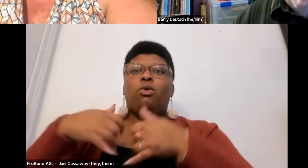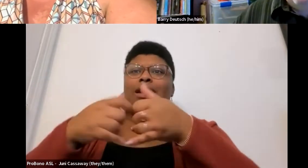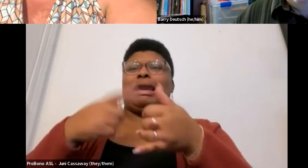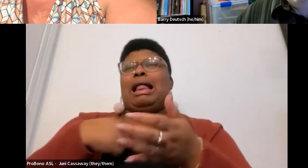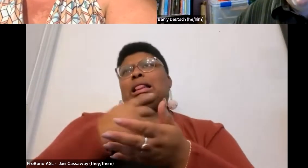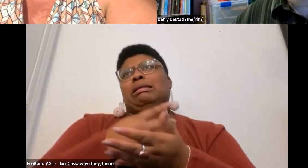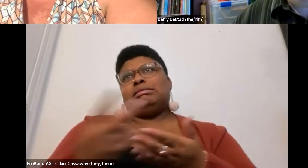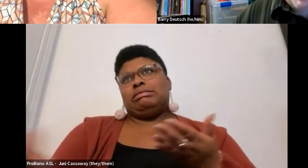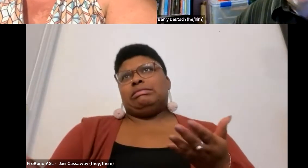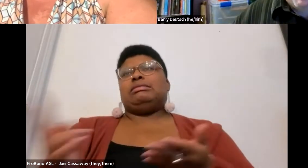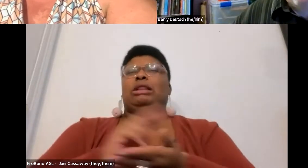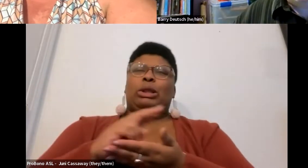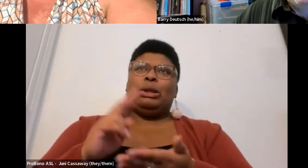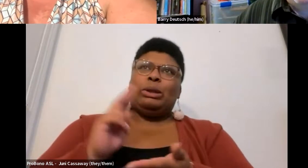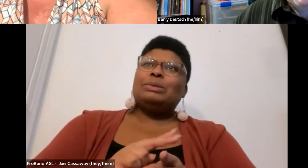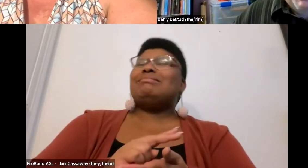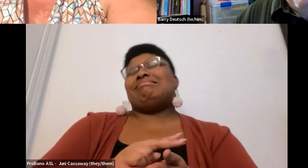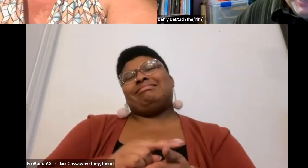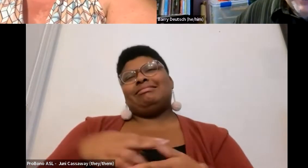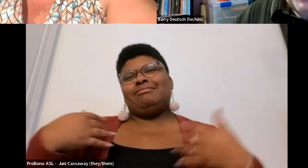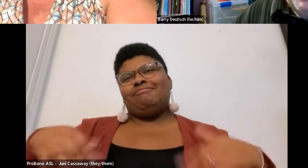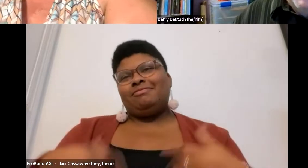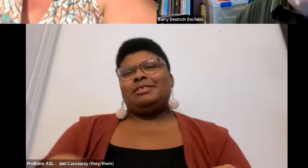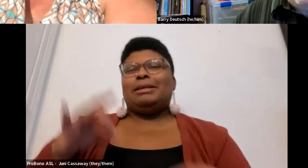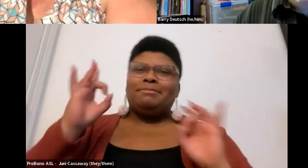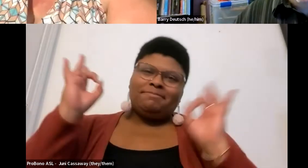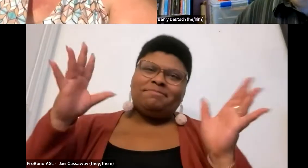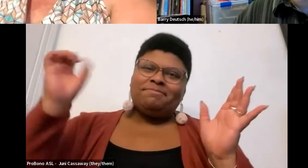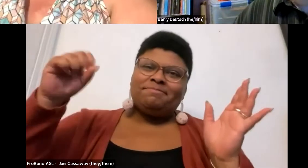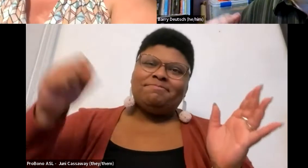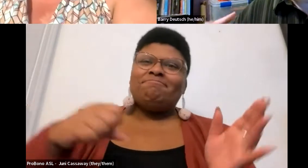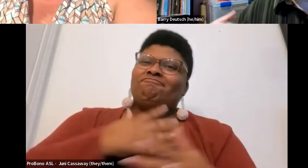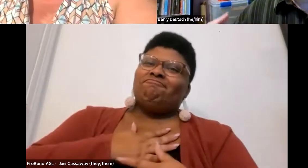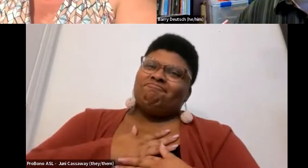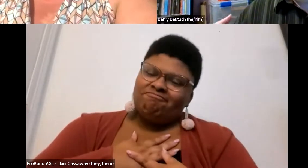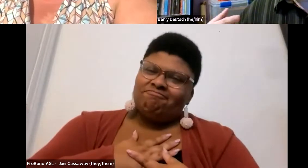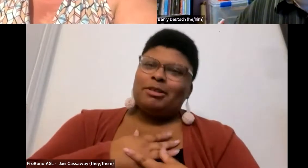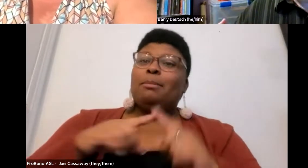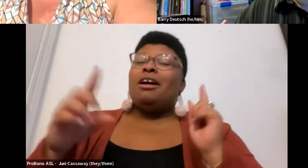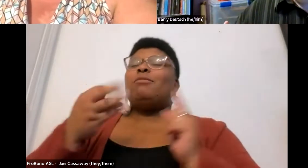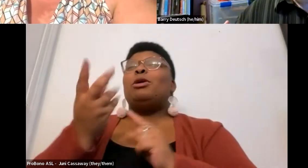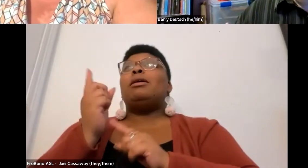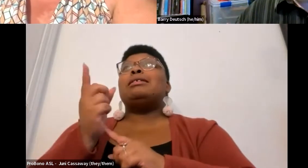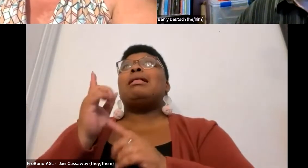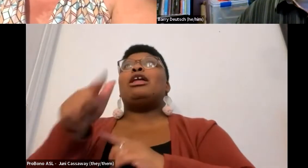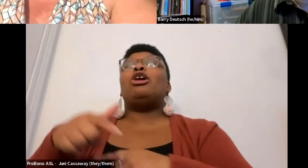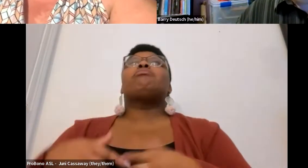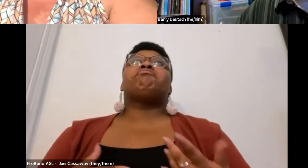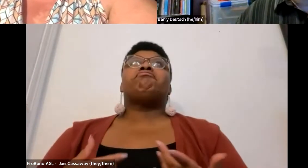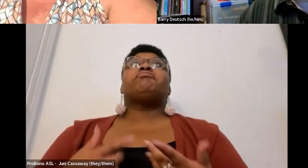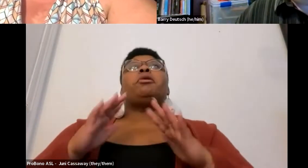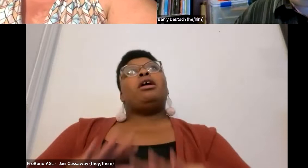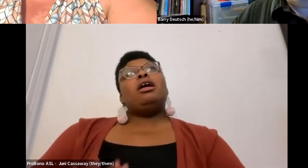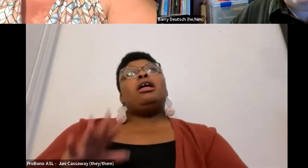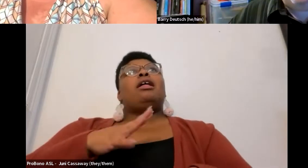is terrible. The worst thing that's ever happened to any human being. Ever. But then a few minutes later, I calm down and realize that the whole thing